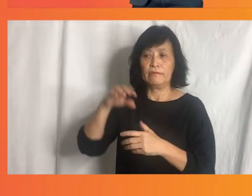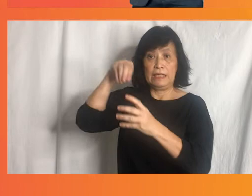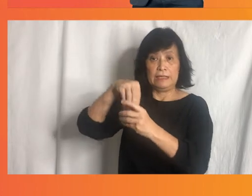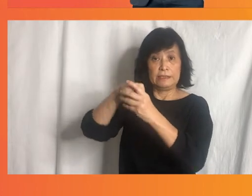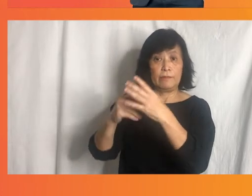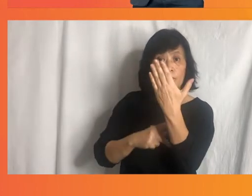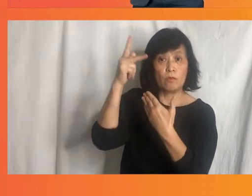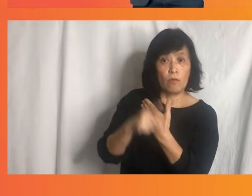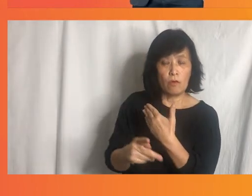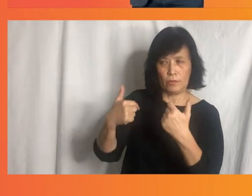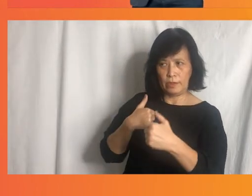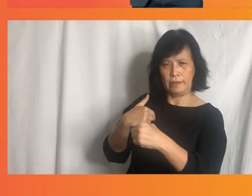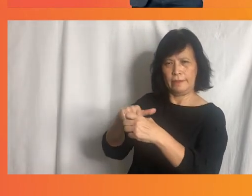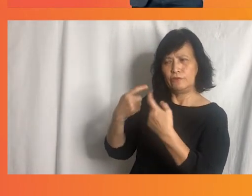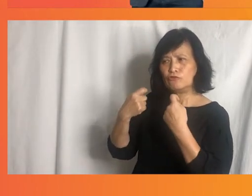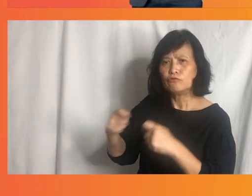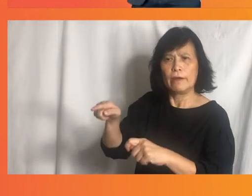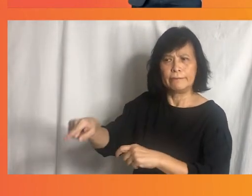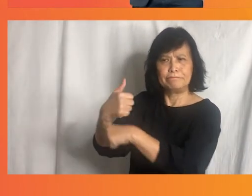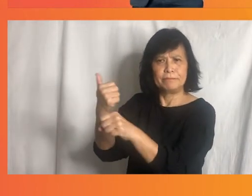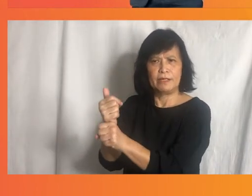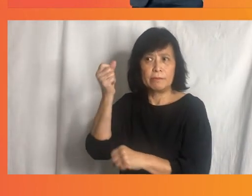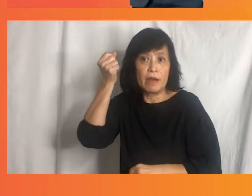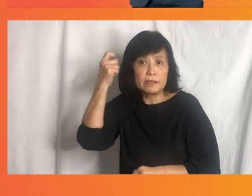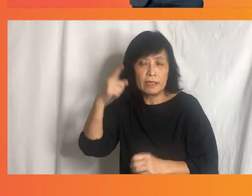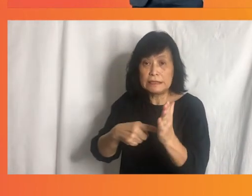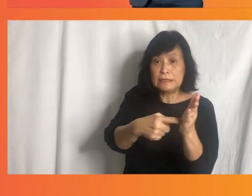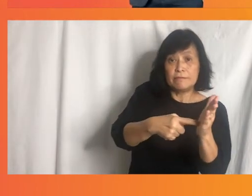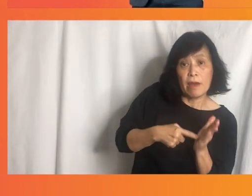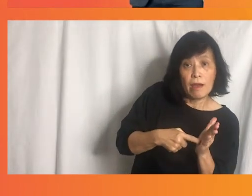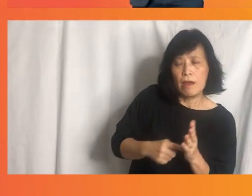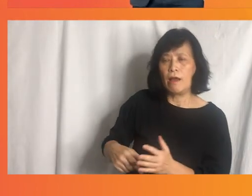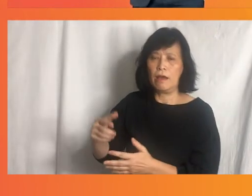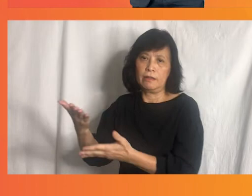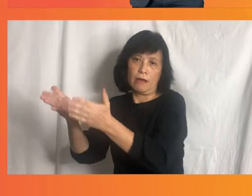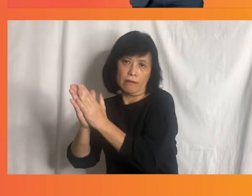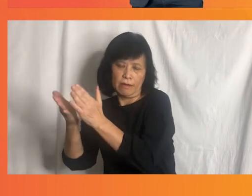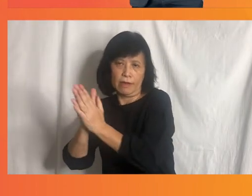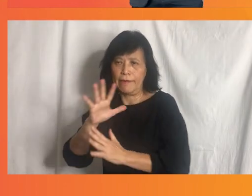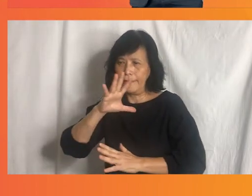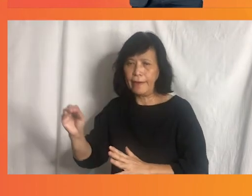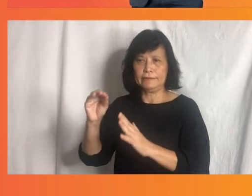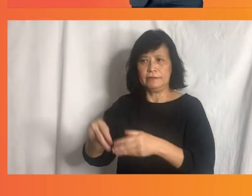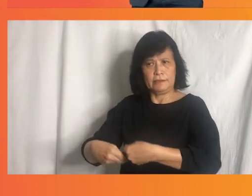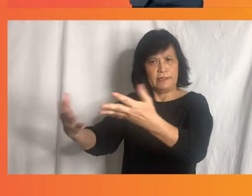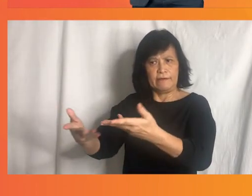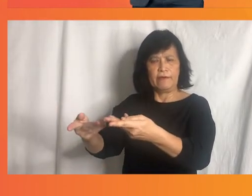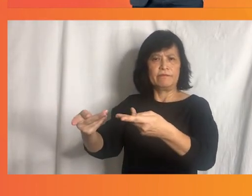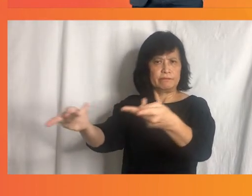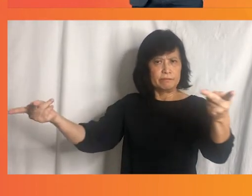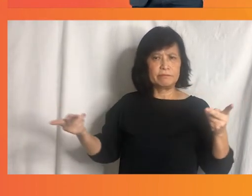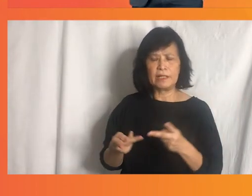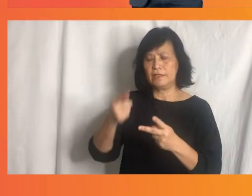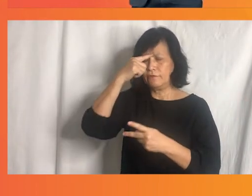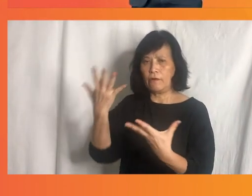program itself, we worked on having him understand the difference between demand and request, and actively provided him with the space to engage in